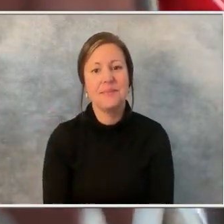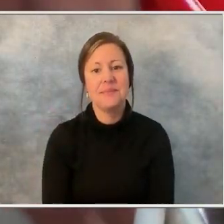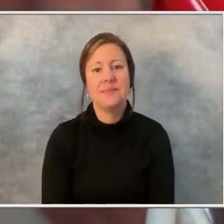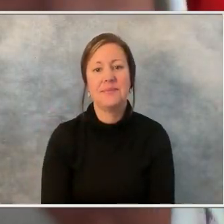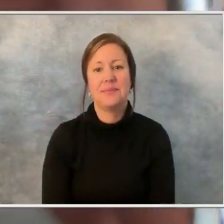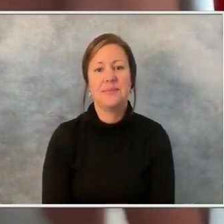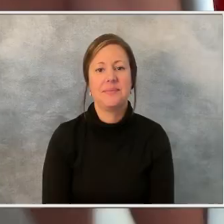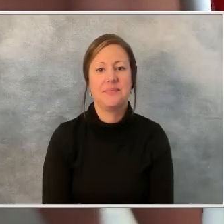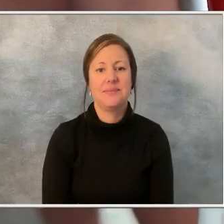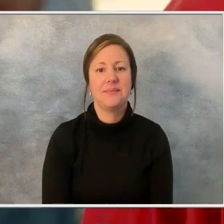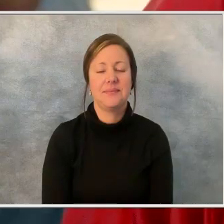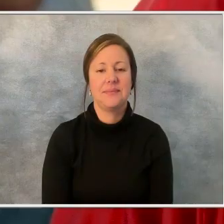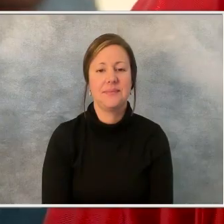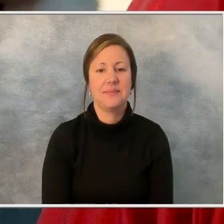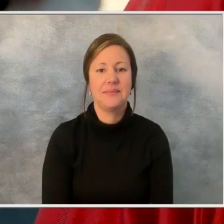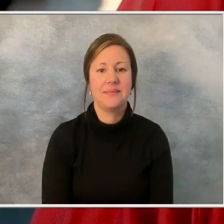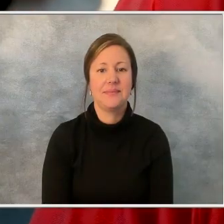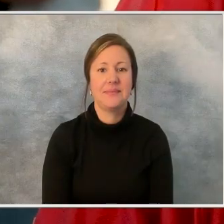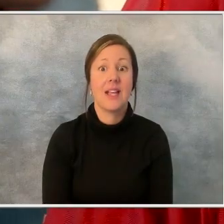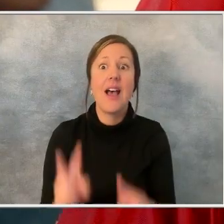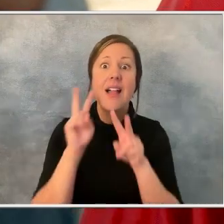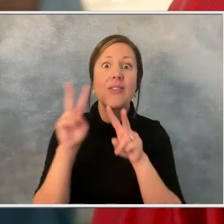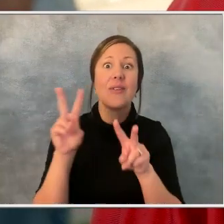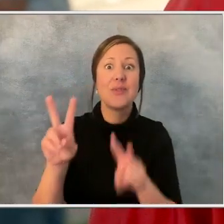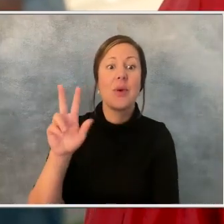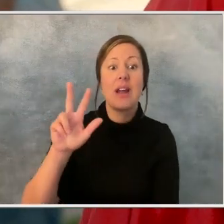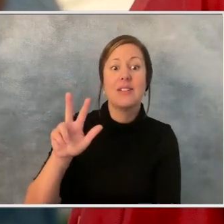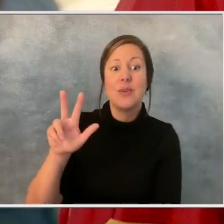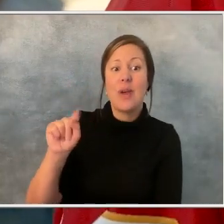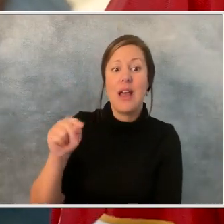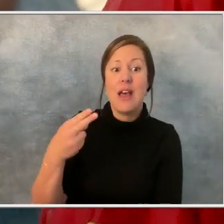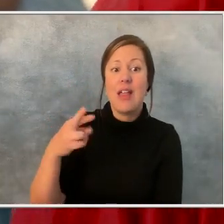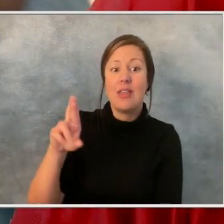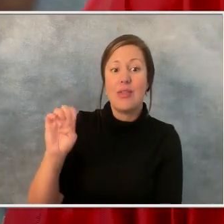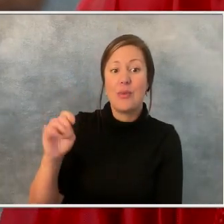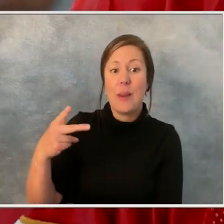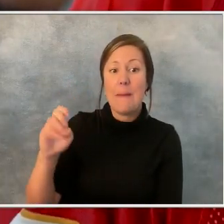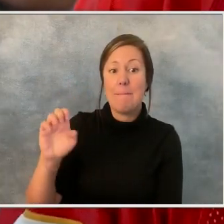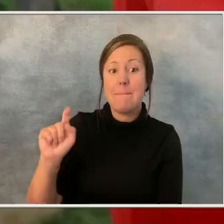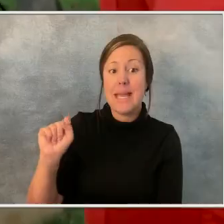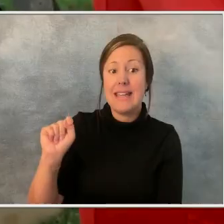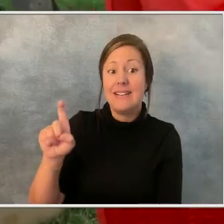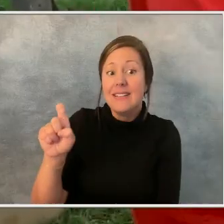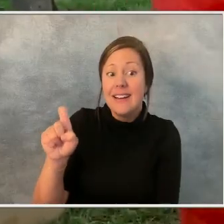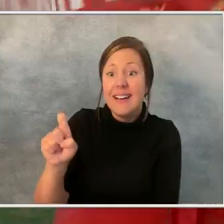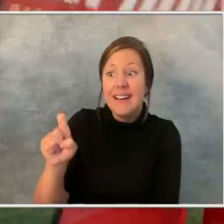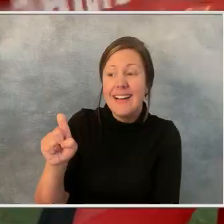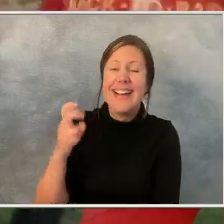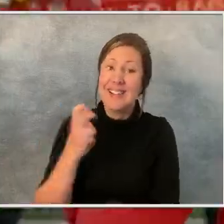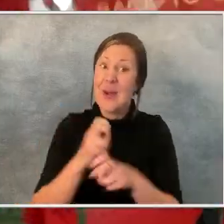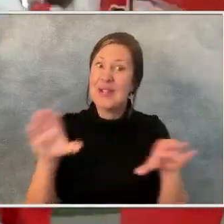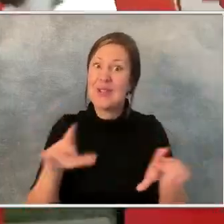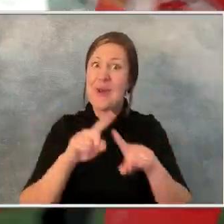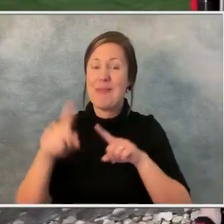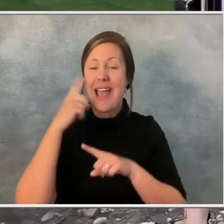Are we looking forward to a three-peat? You know, those are hard to do, but I think everybody in Kansas City is ready for one, so let's hope.